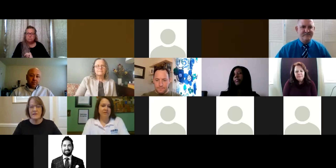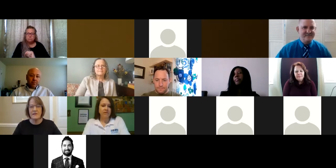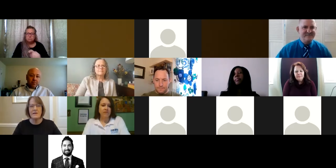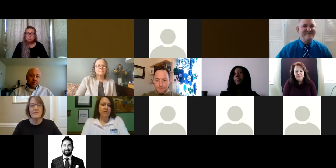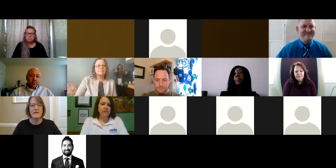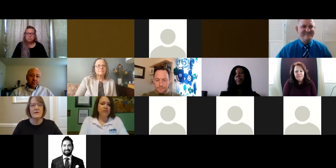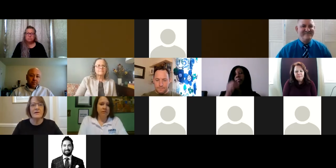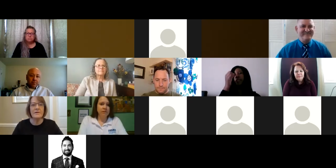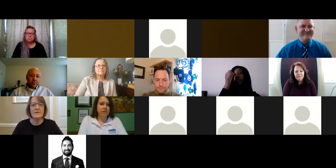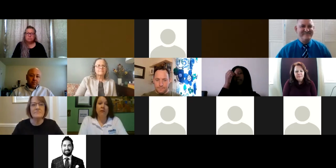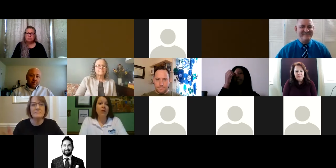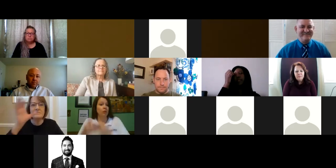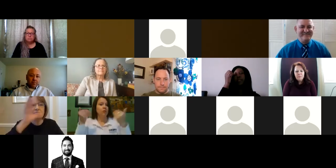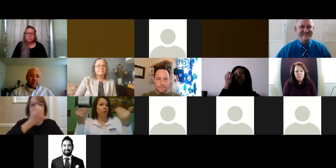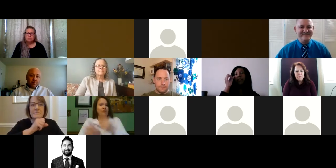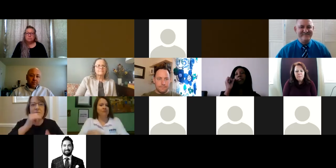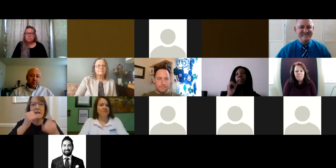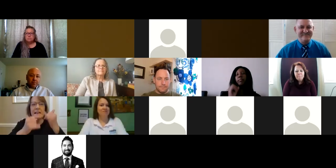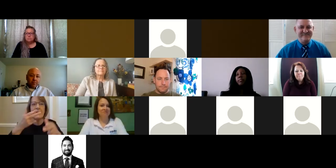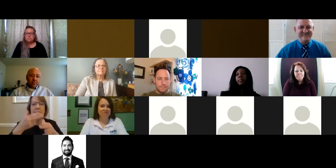Karen.